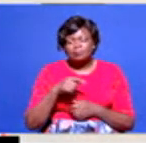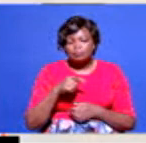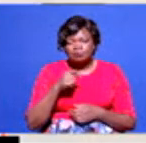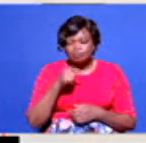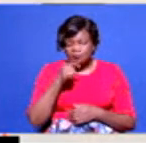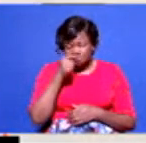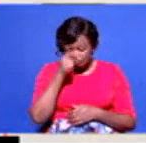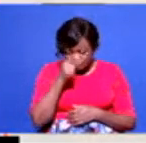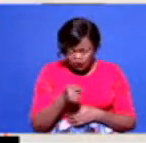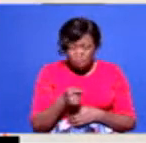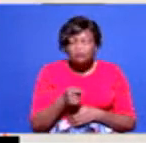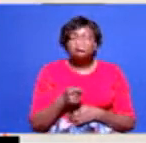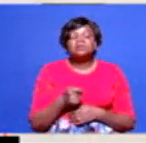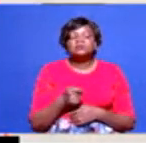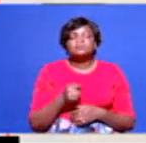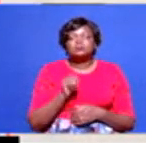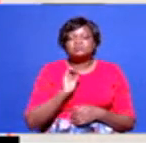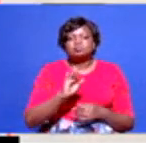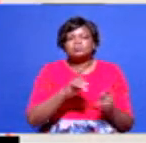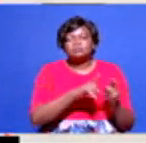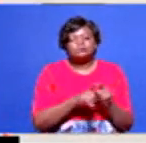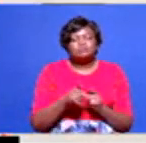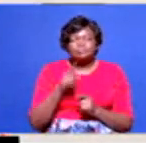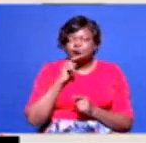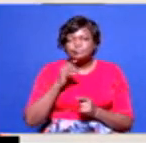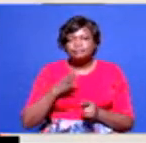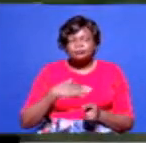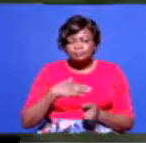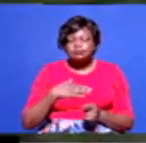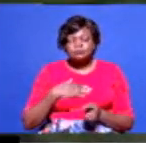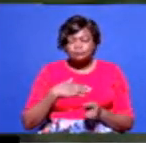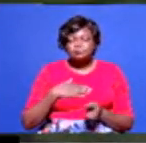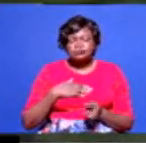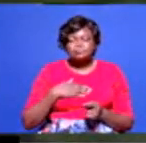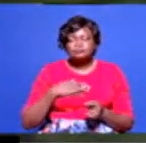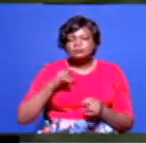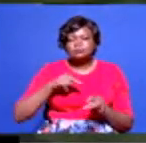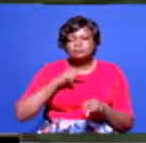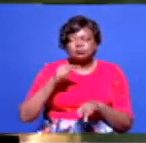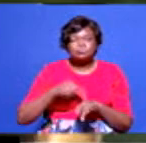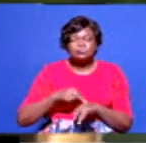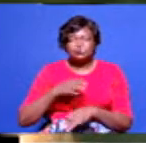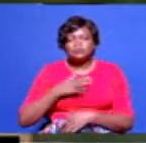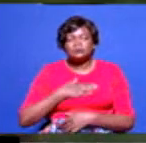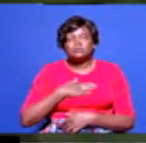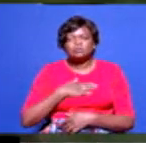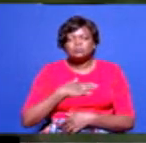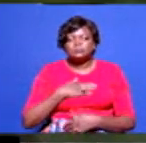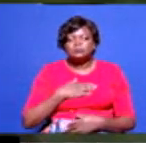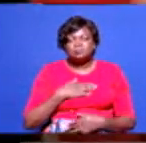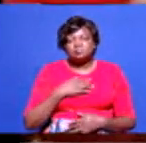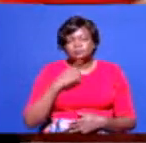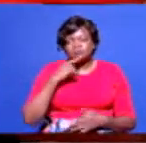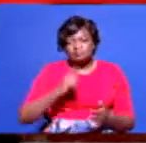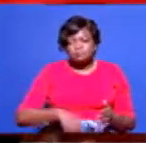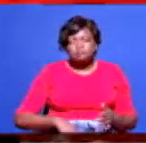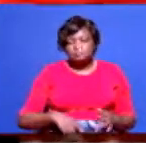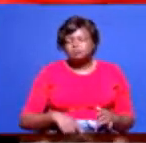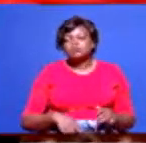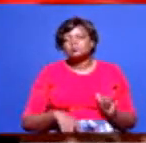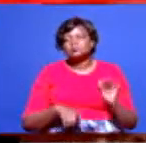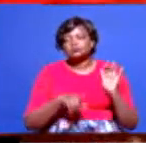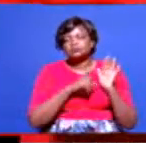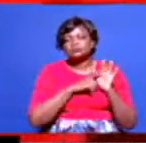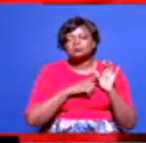notable father figure in the chronicles of our nation. The president said the legacy of the late former head of state shall